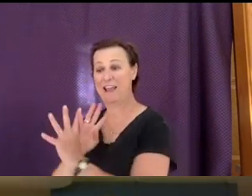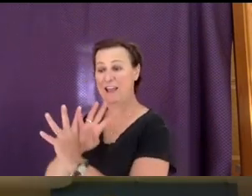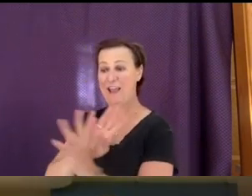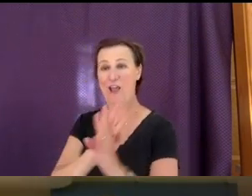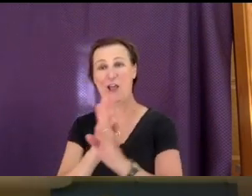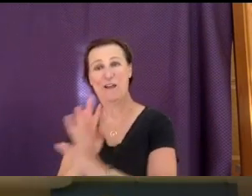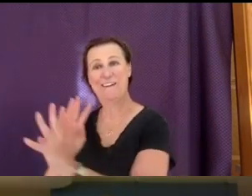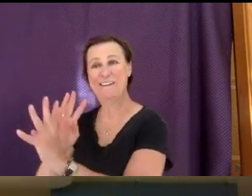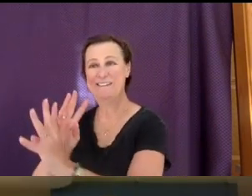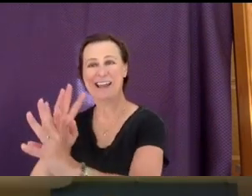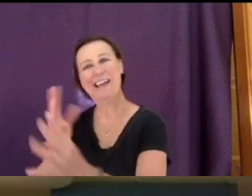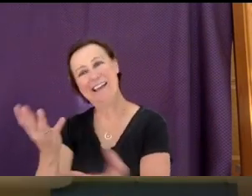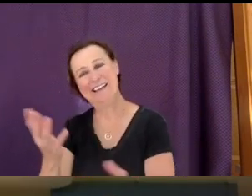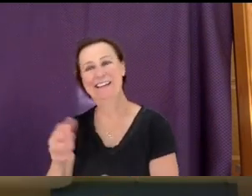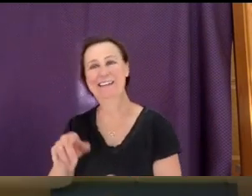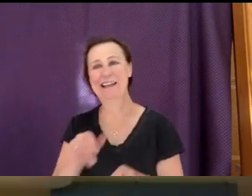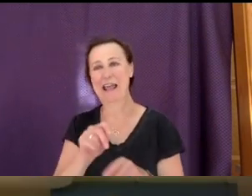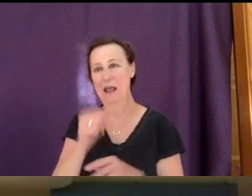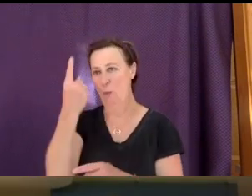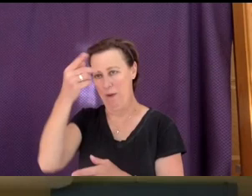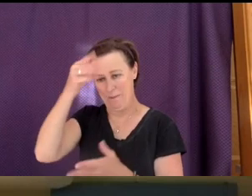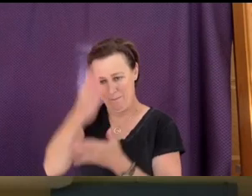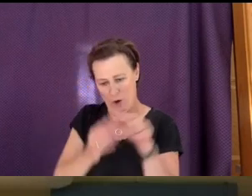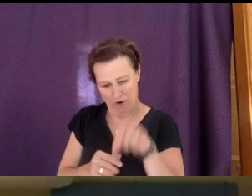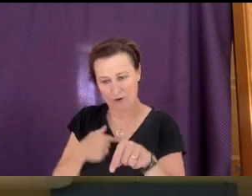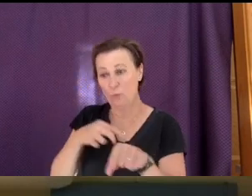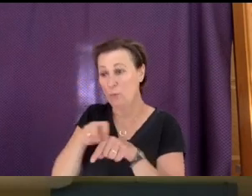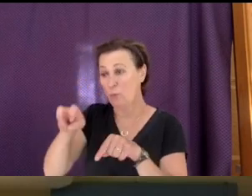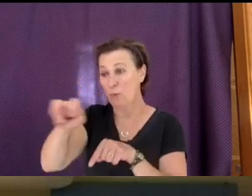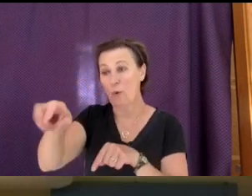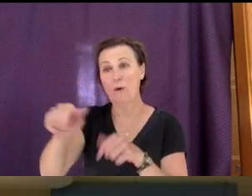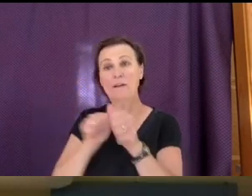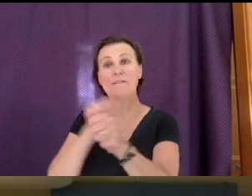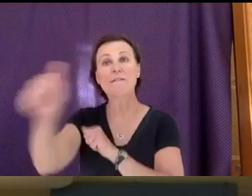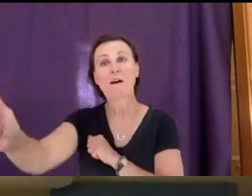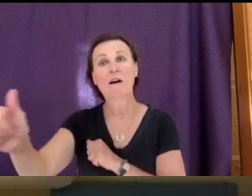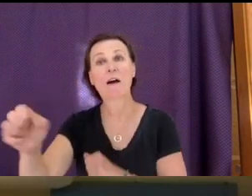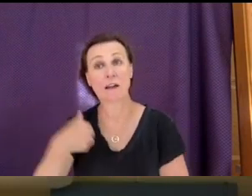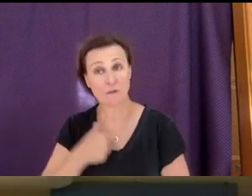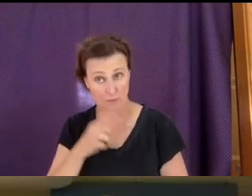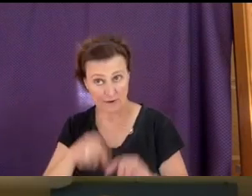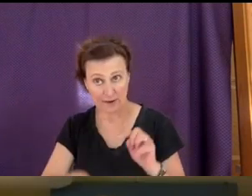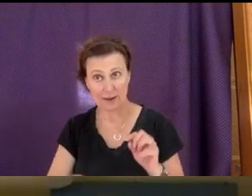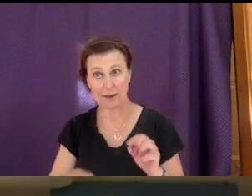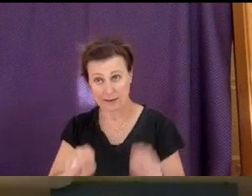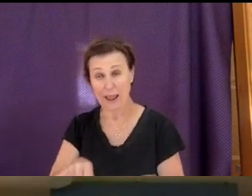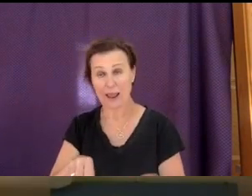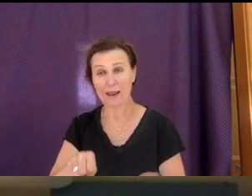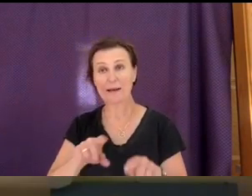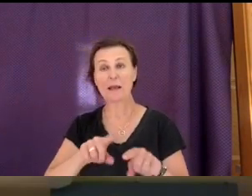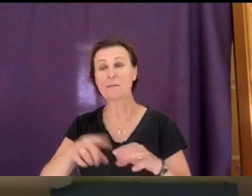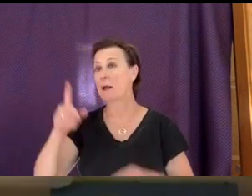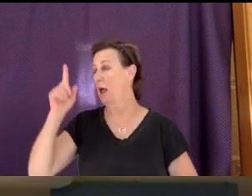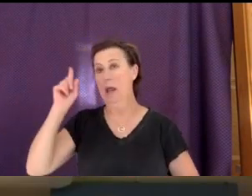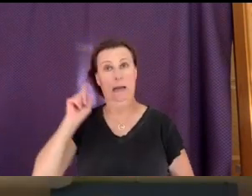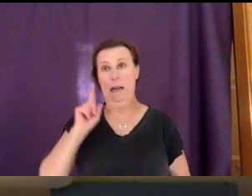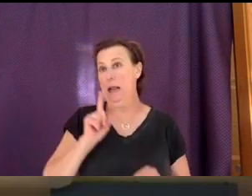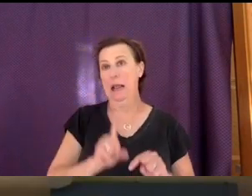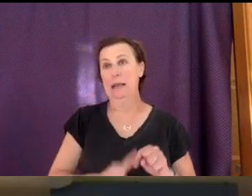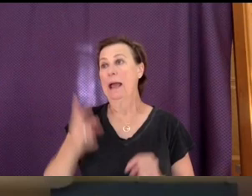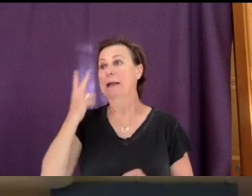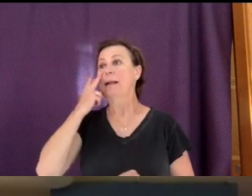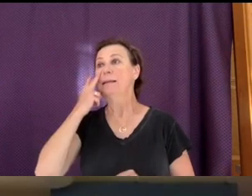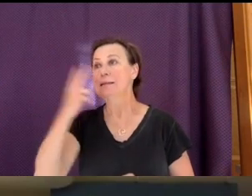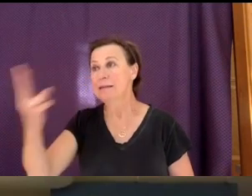point. We will travel as far as we can, but we cannot in one lifetime see all that we would like